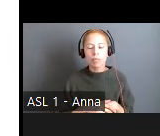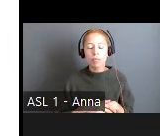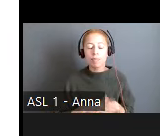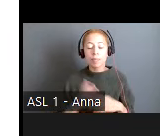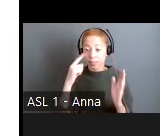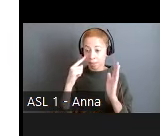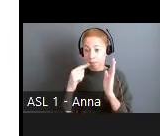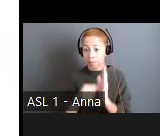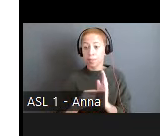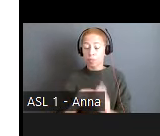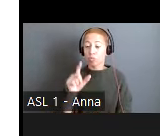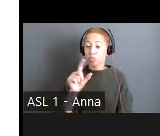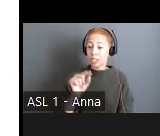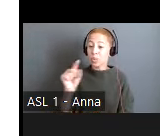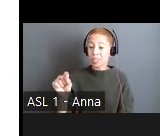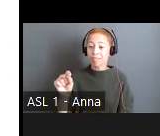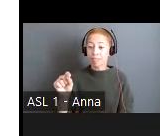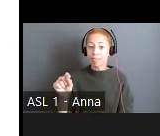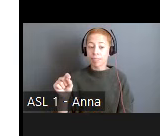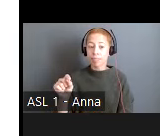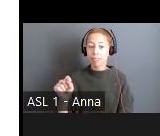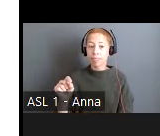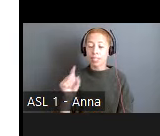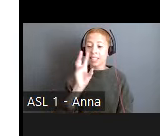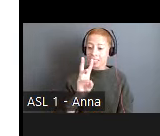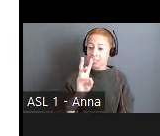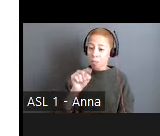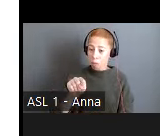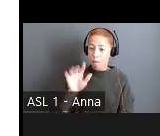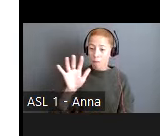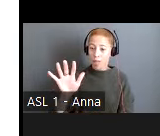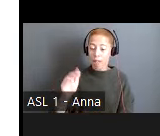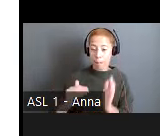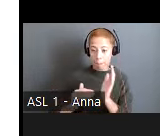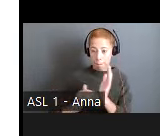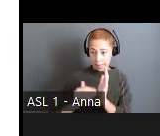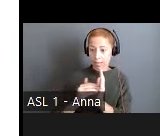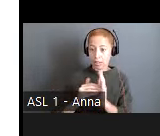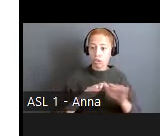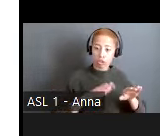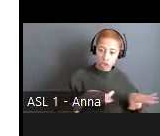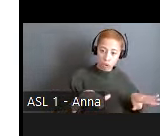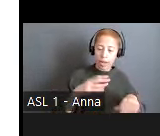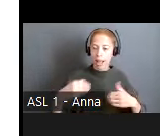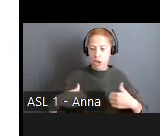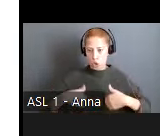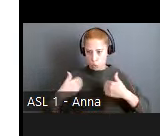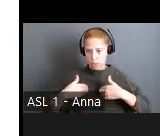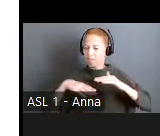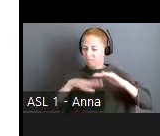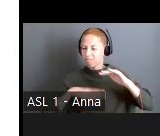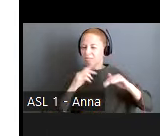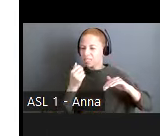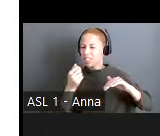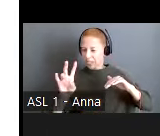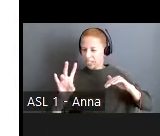2020, there was about 6.5 million children and youth is 17 or under. So that meant